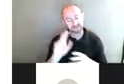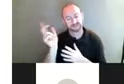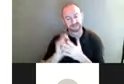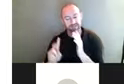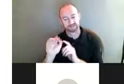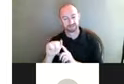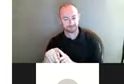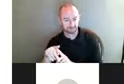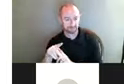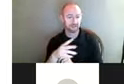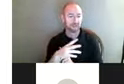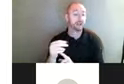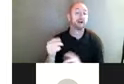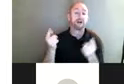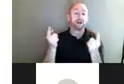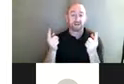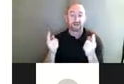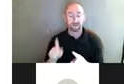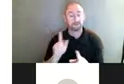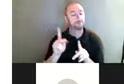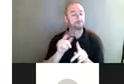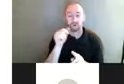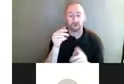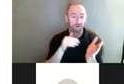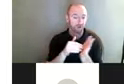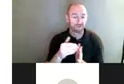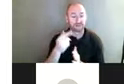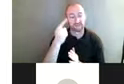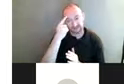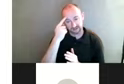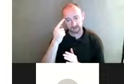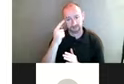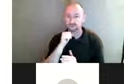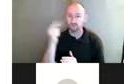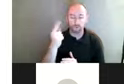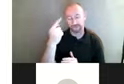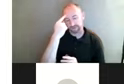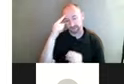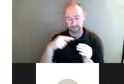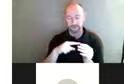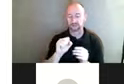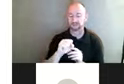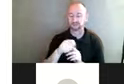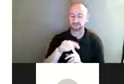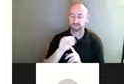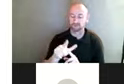maps. And it turns out that people don't often think or don't always think about spatial data in a way that aligns